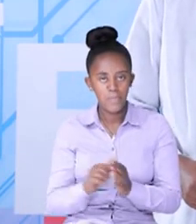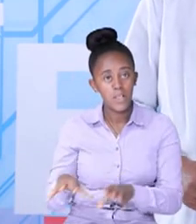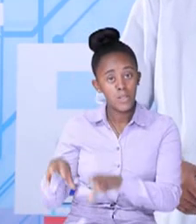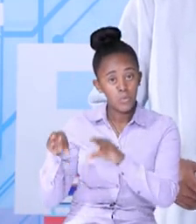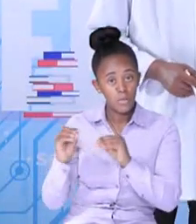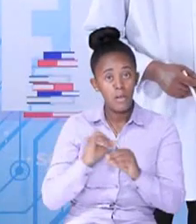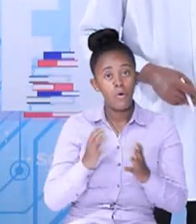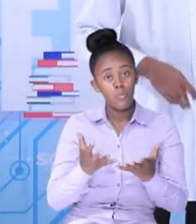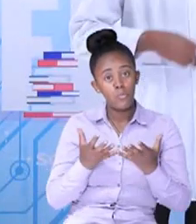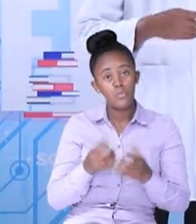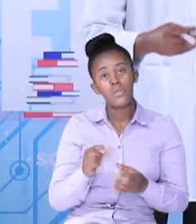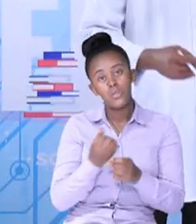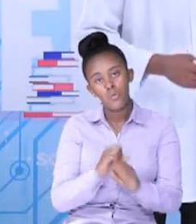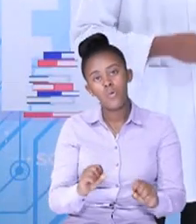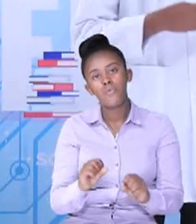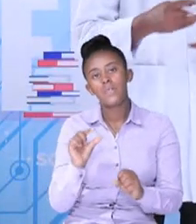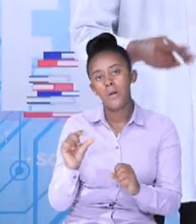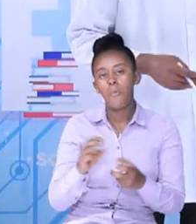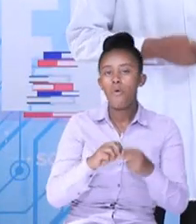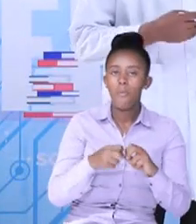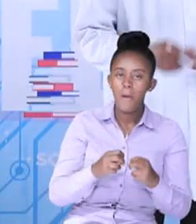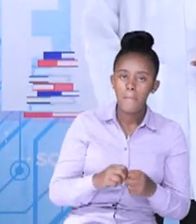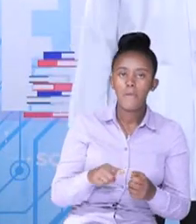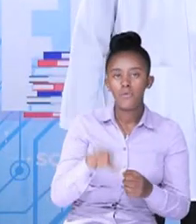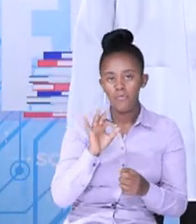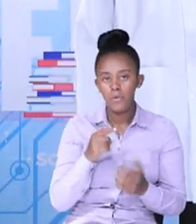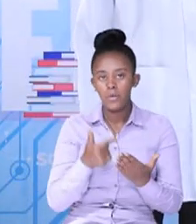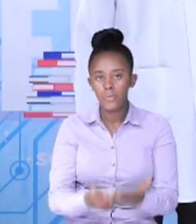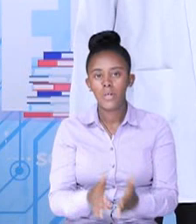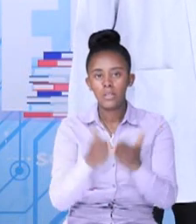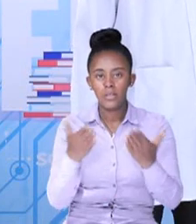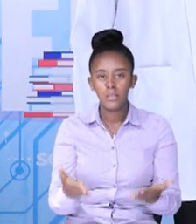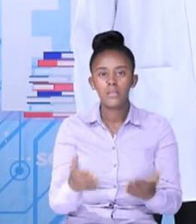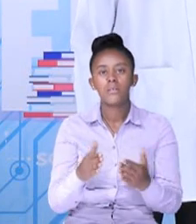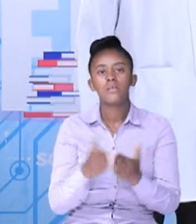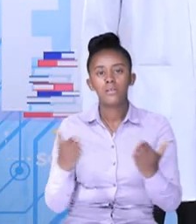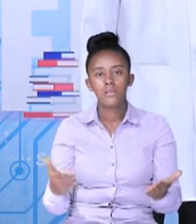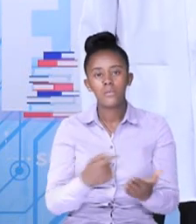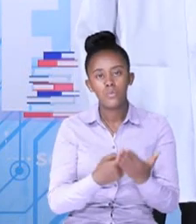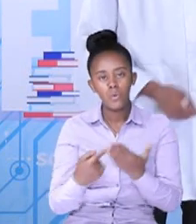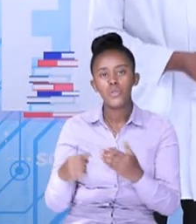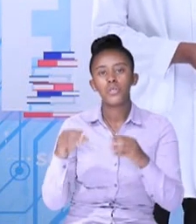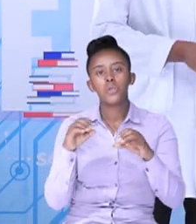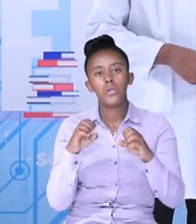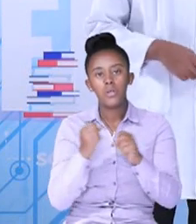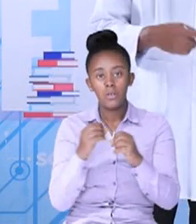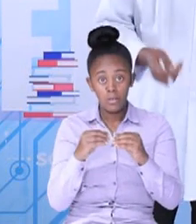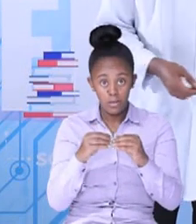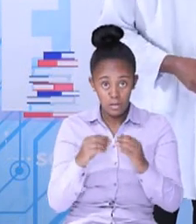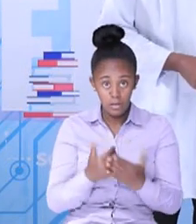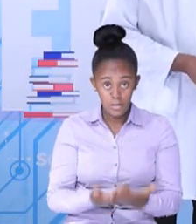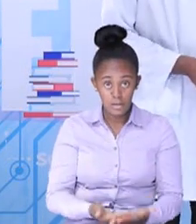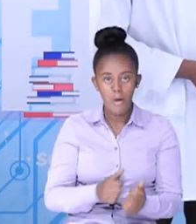want you to try solve some problems and find on your textbooks and exercise on those equations.